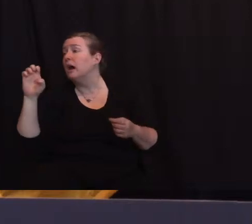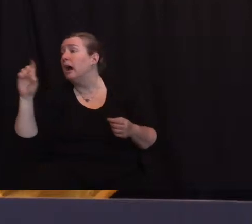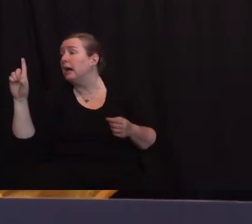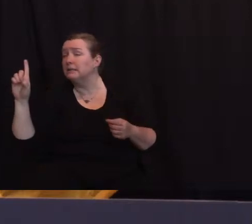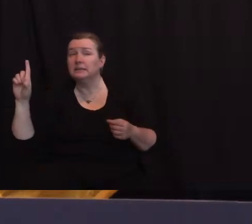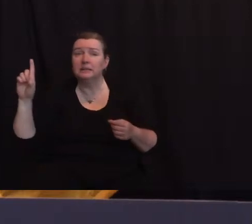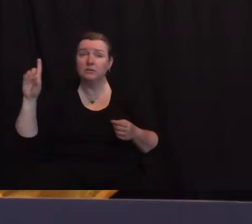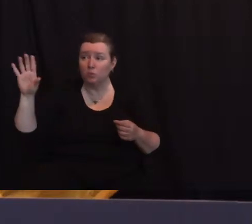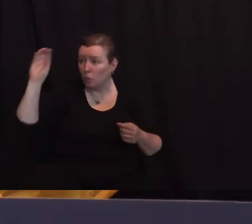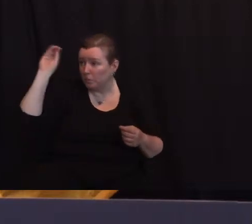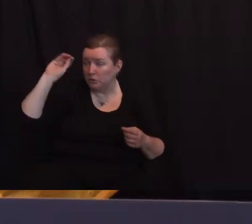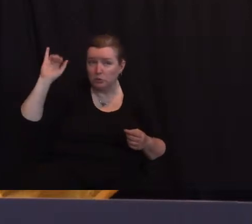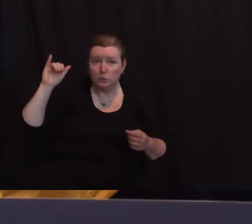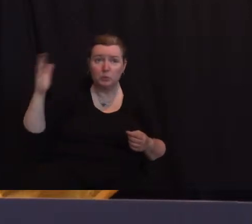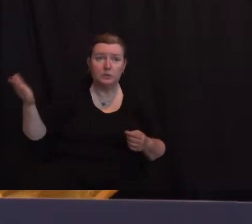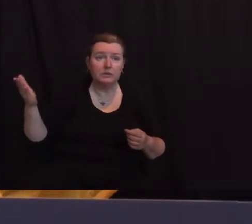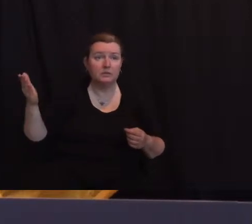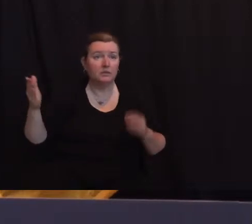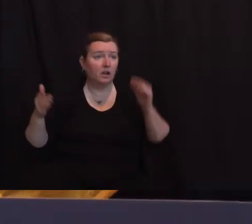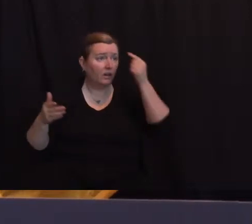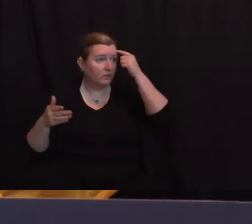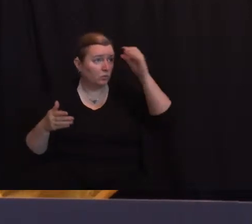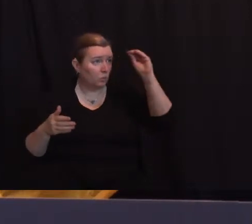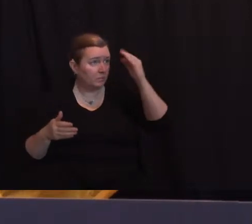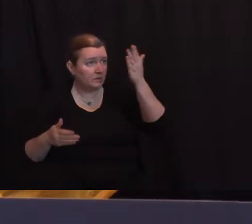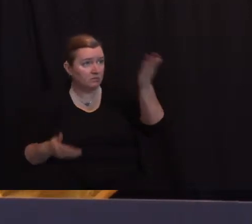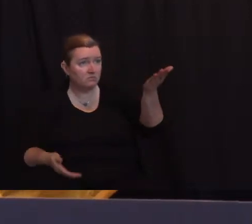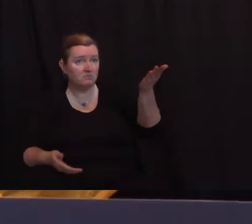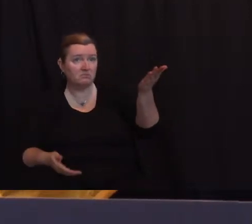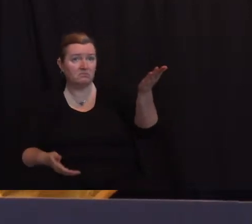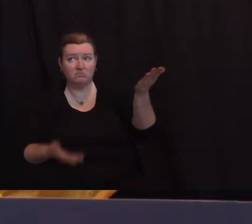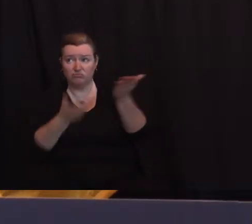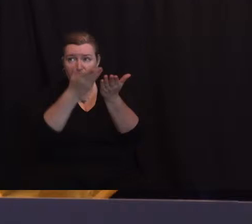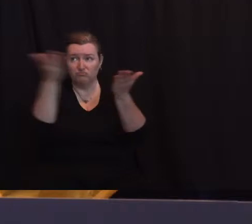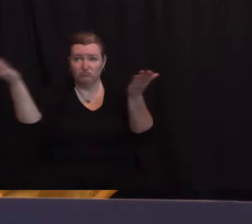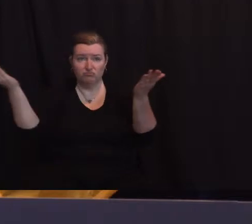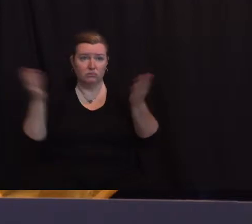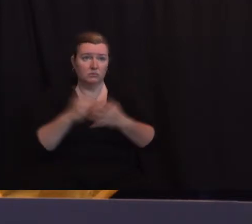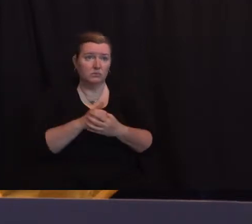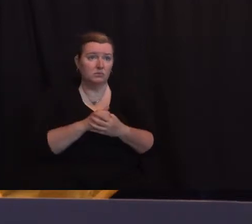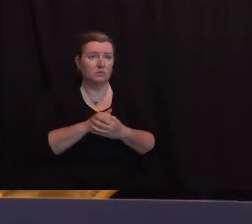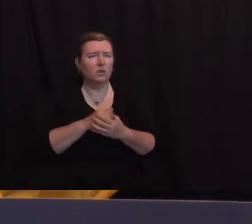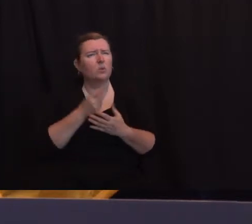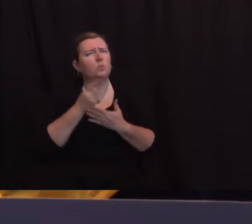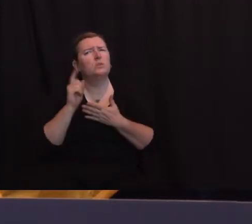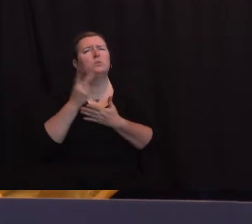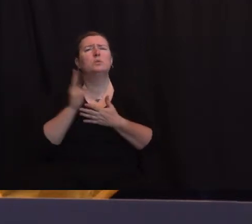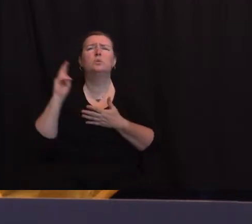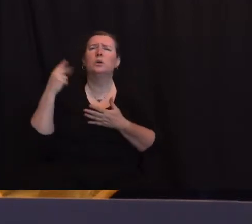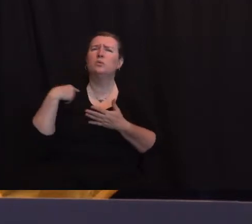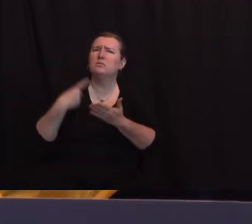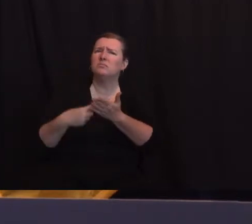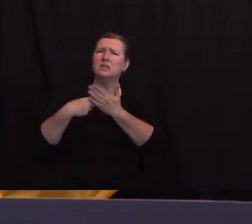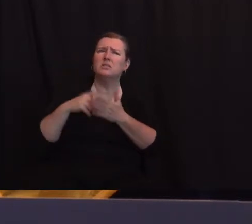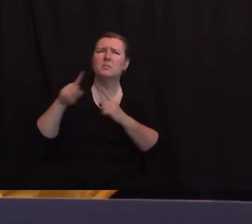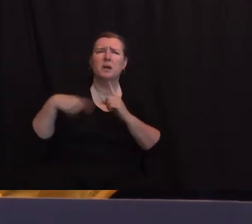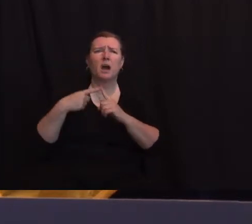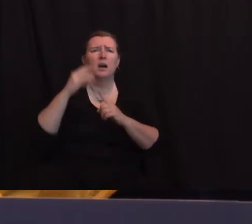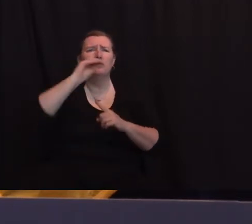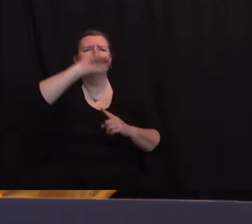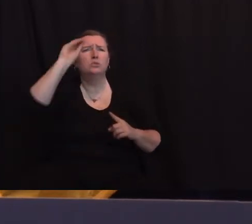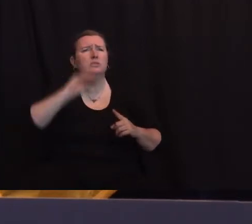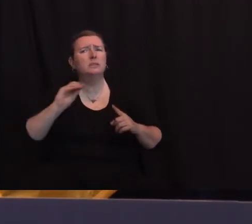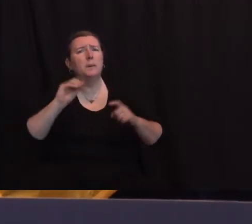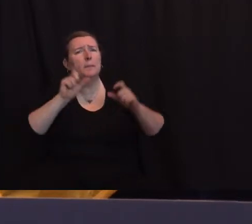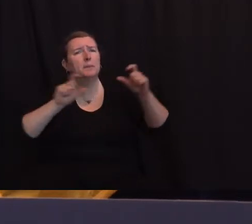and yours as well, Governor. A couple of weeks ago, we were talking about the percentage of people that